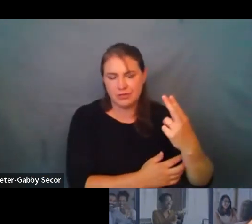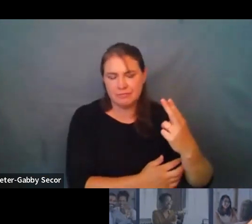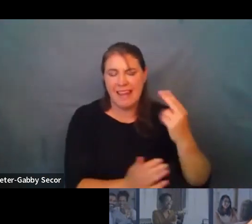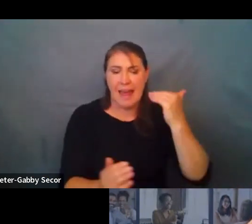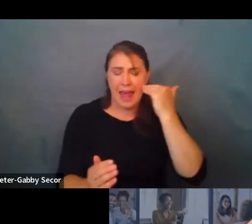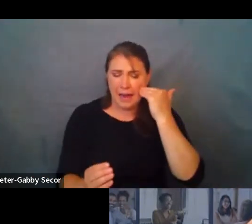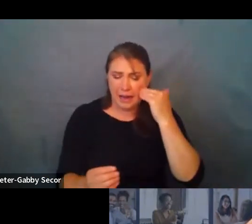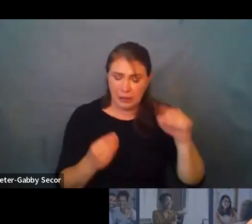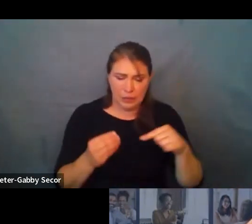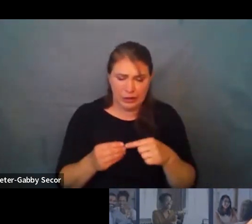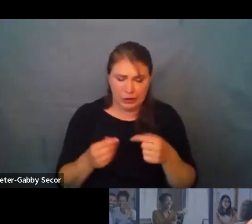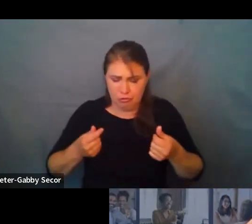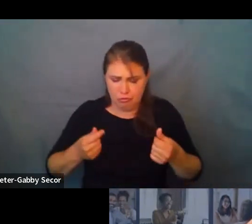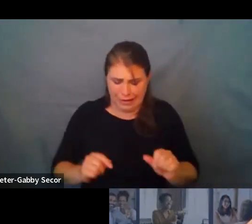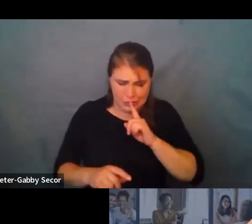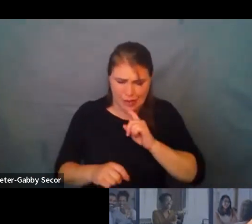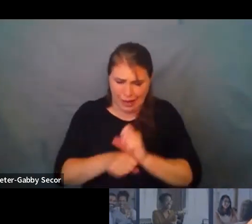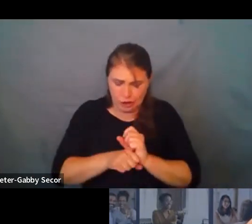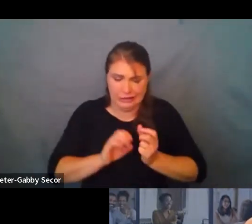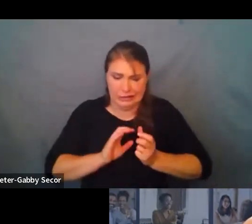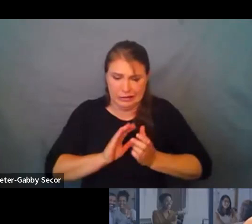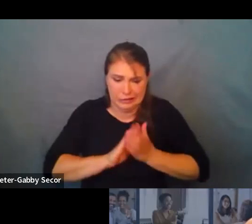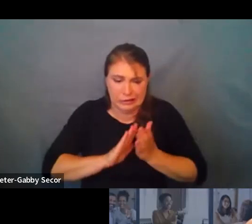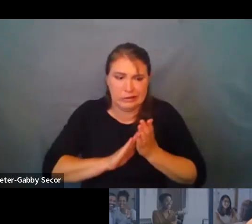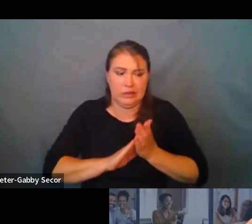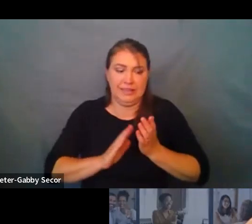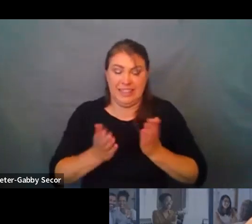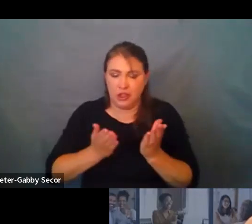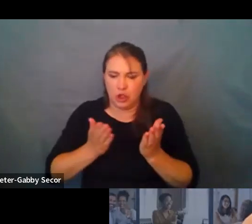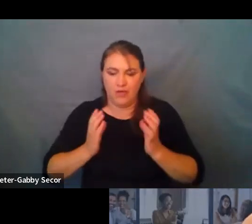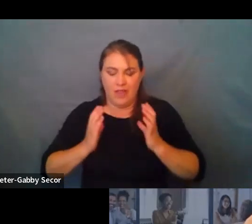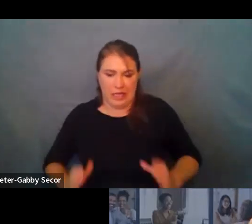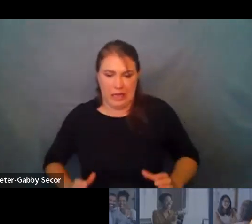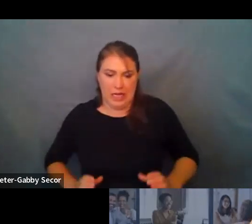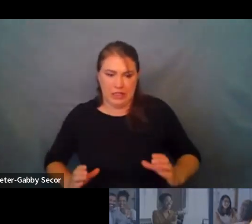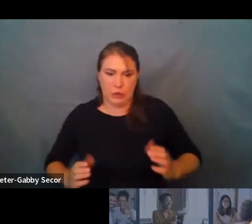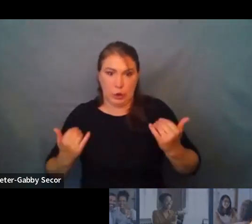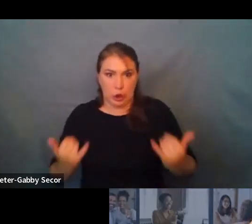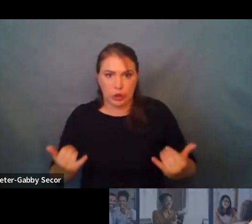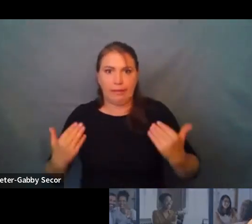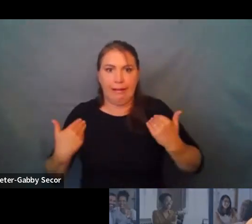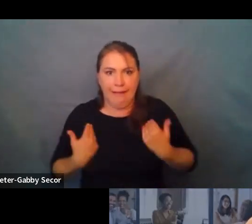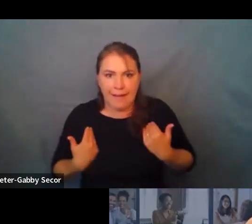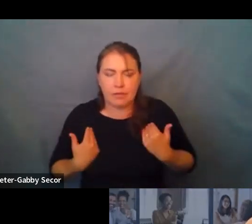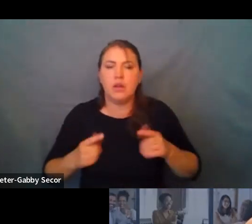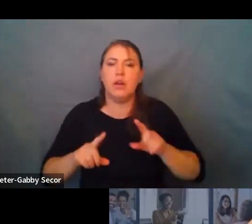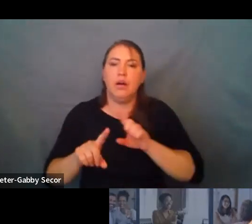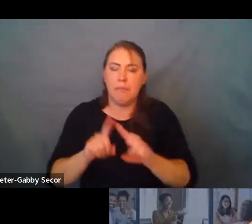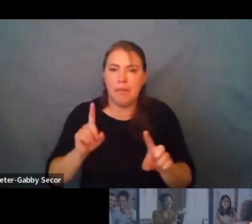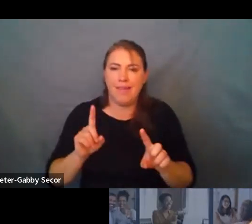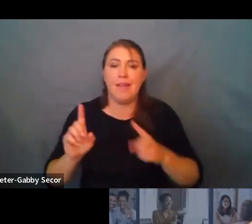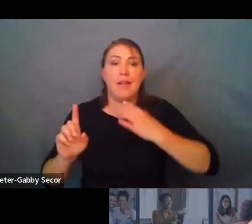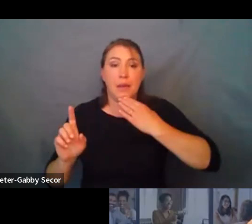you're trying on a day-to-day basis to really just serve your clients. But one of the things to think about is a best way to serve